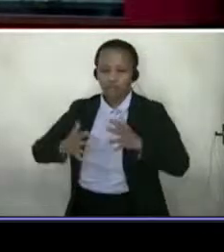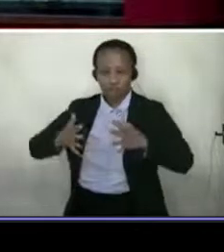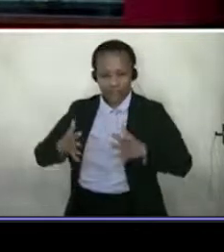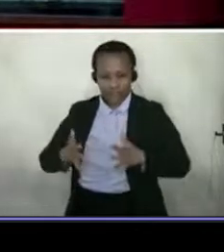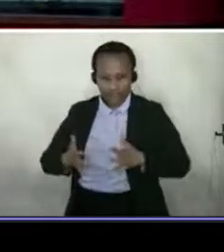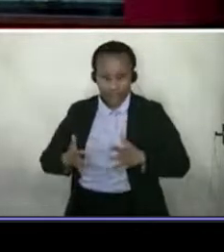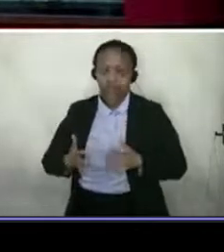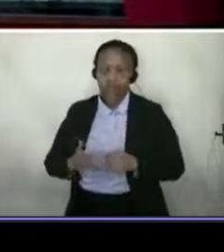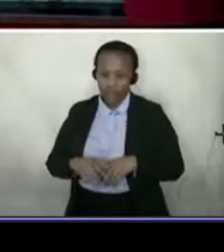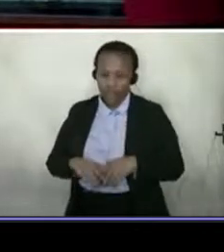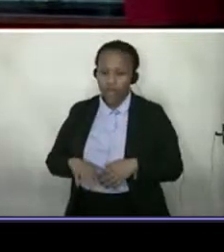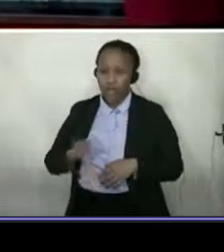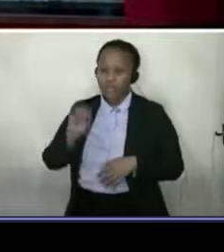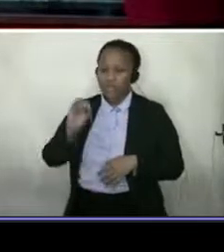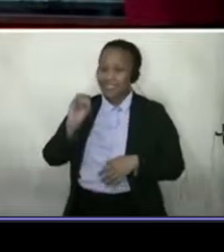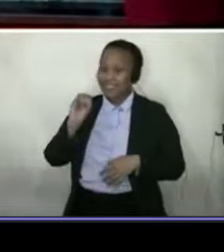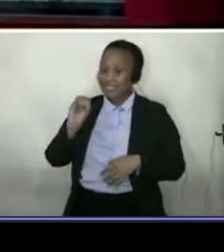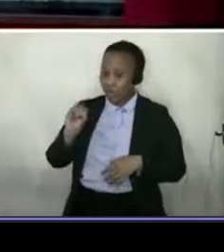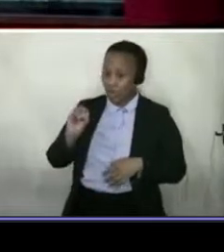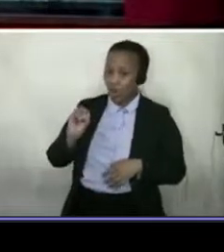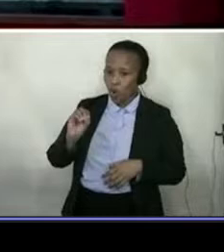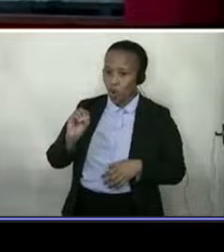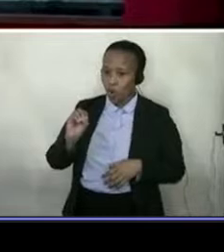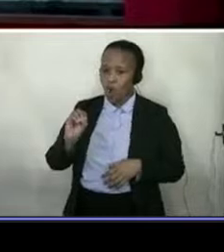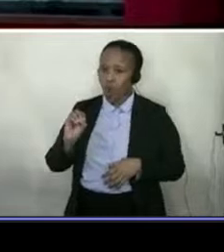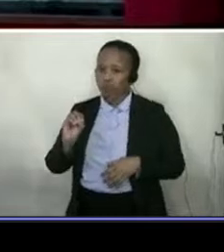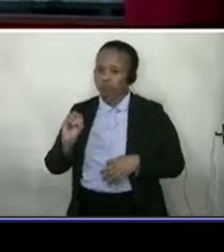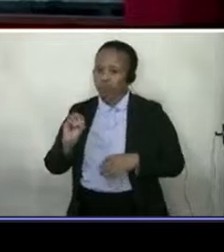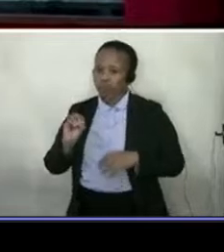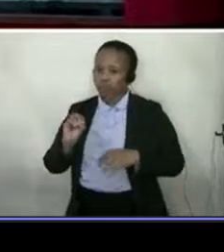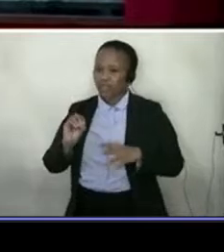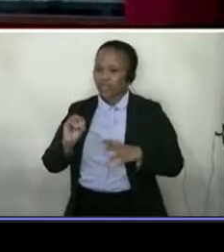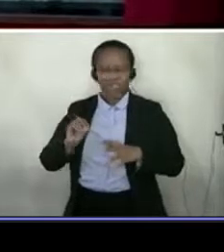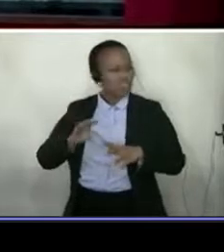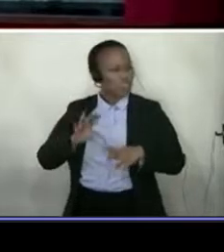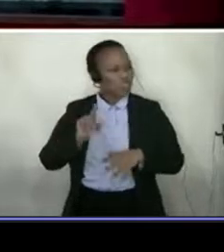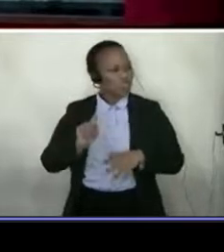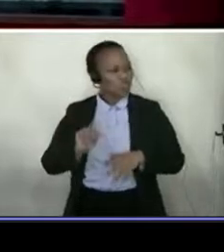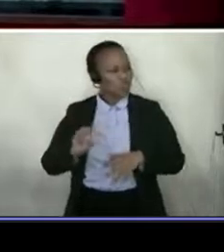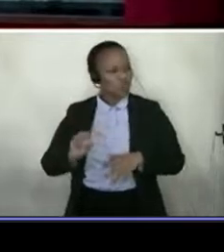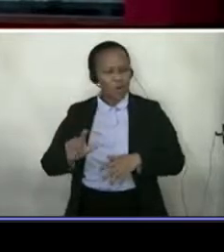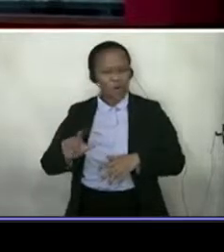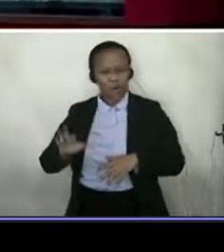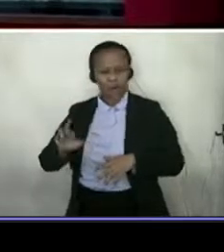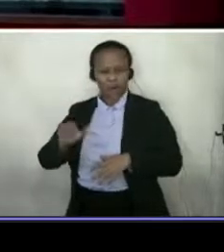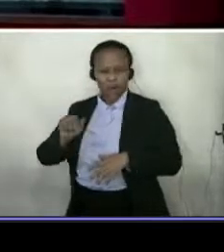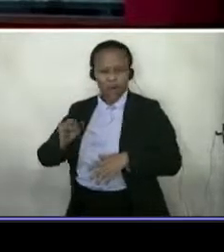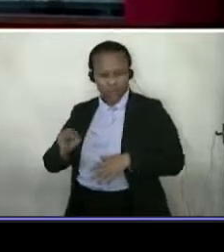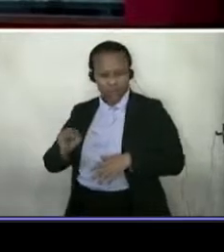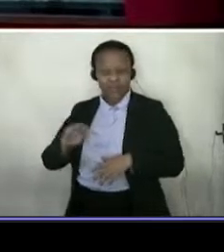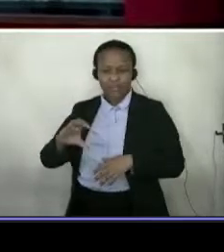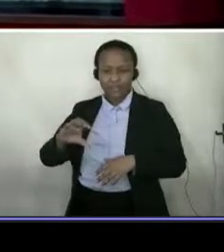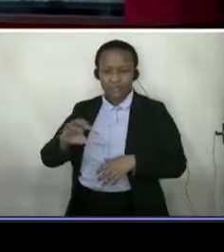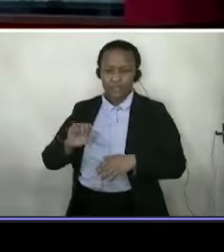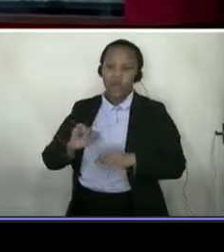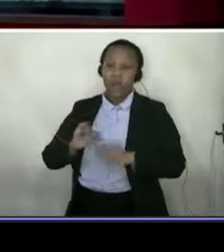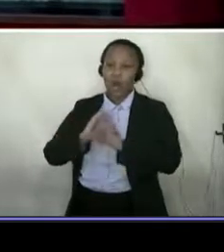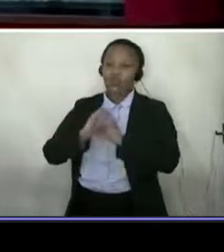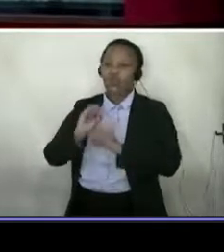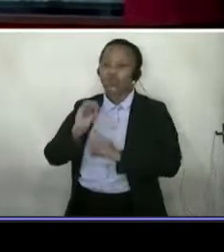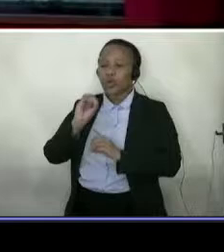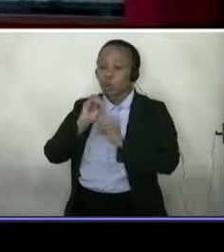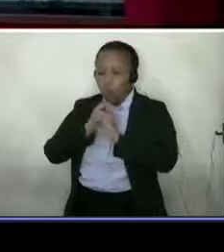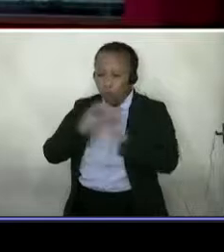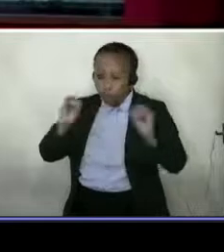a zero tolerance attitude towards financial misconduct, fraud, theft, corruption,